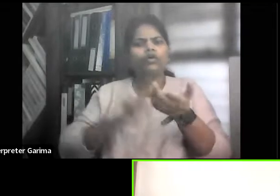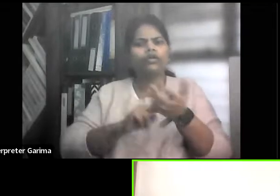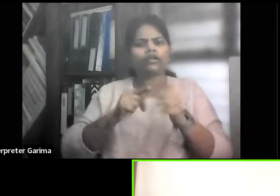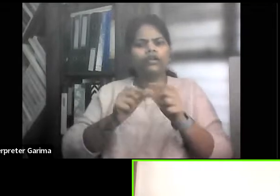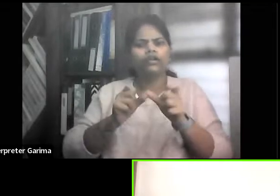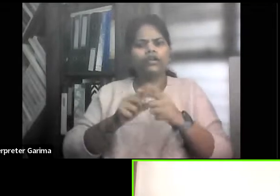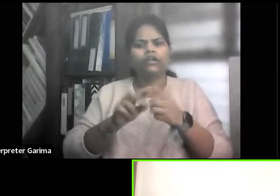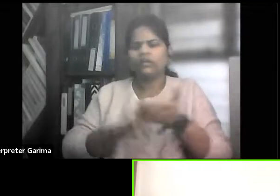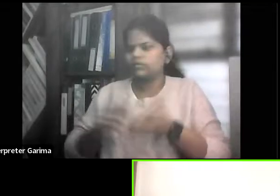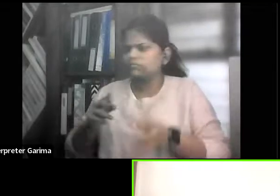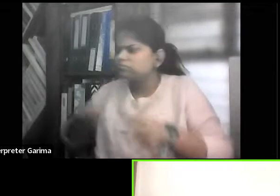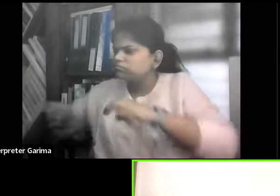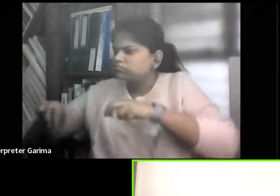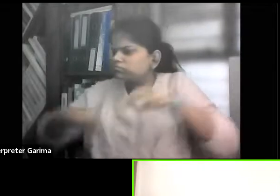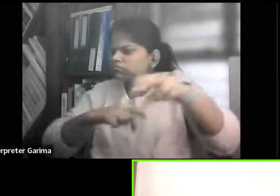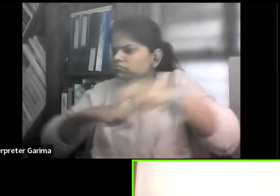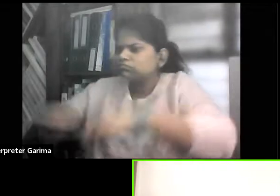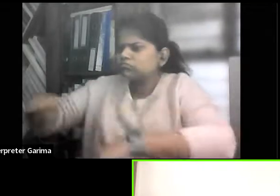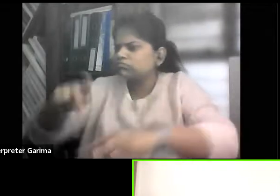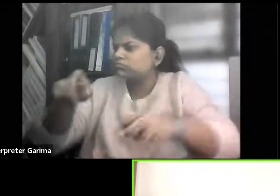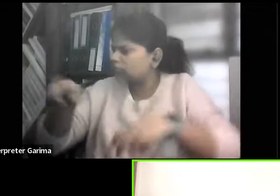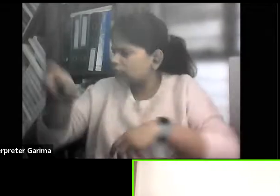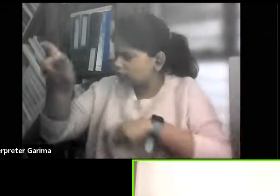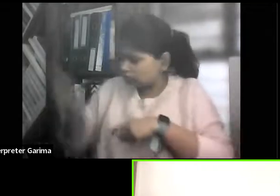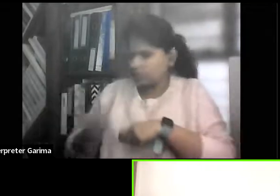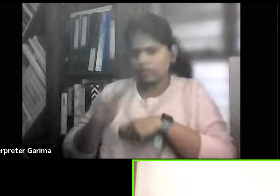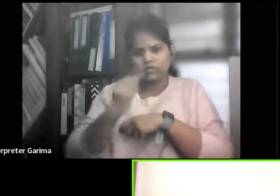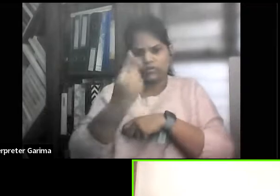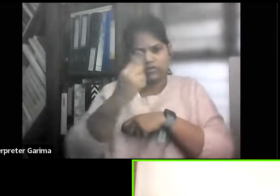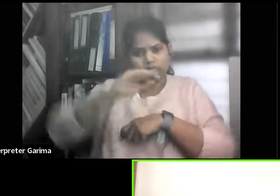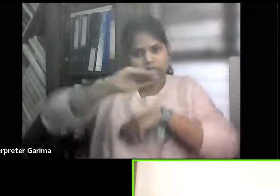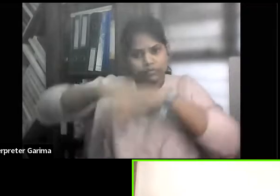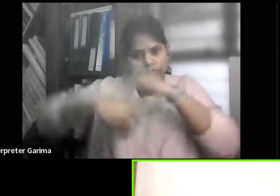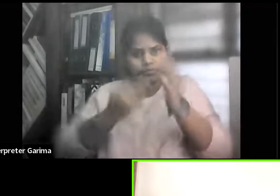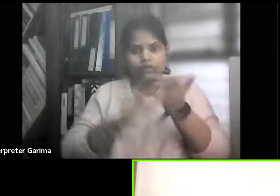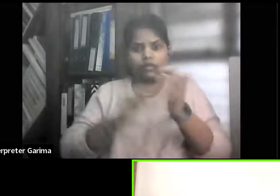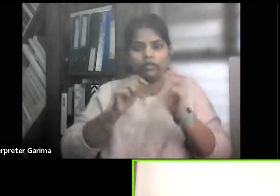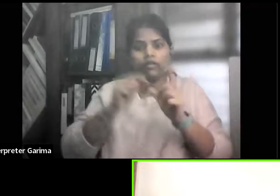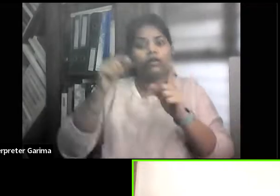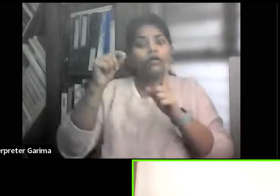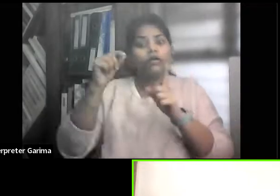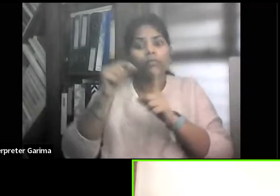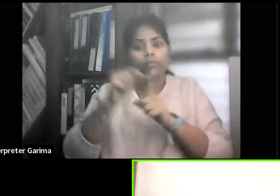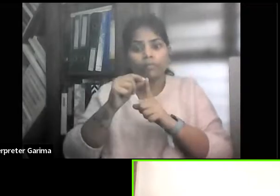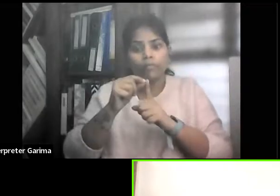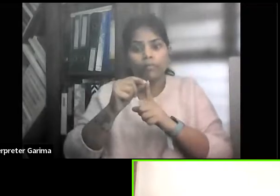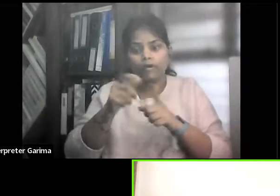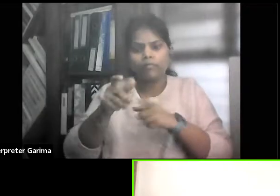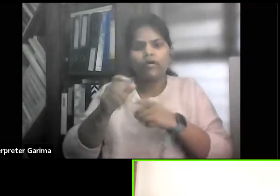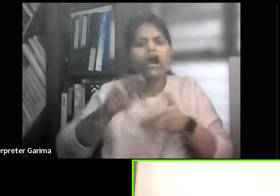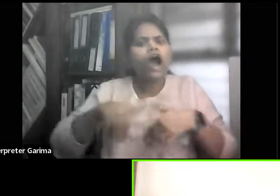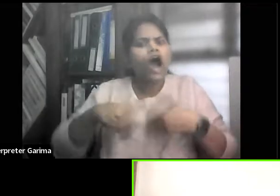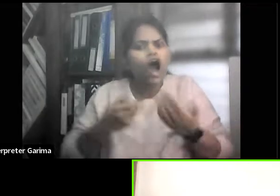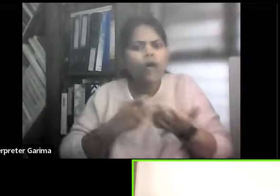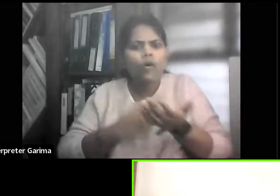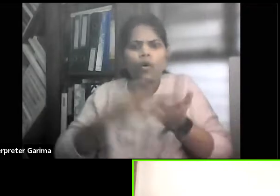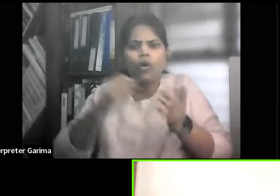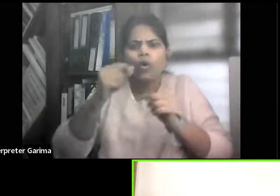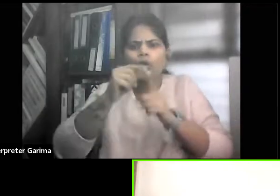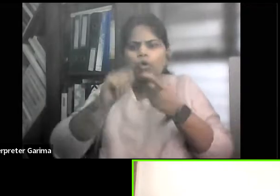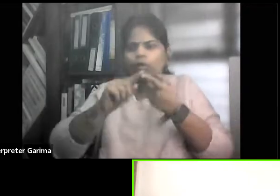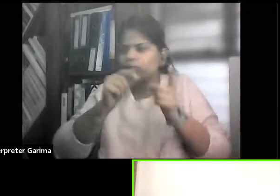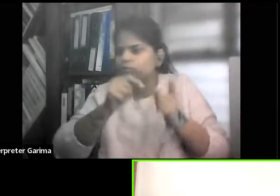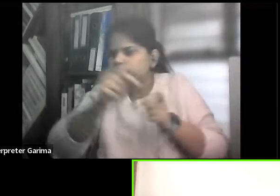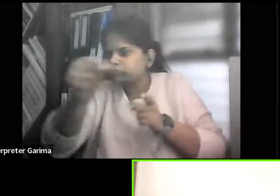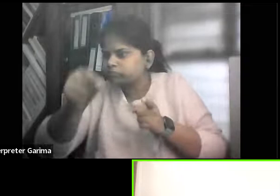students across the stage parameters and then maps the stage with guiding ropes. These ropes are arranged with one in the front, 2 feet away from the